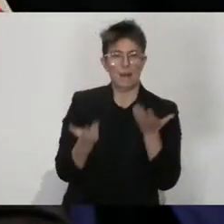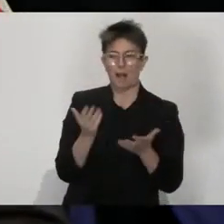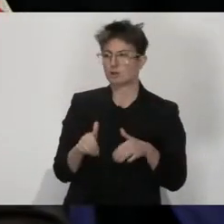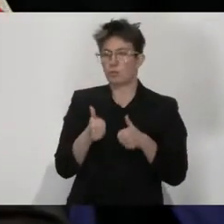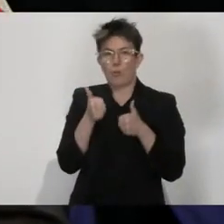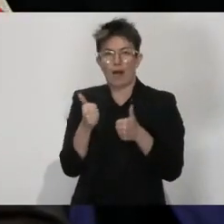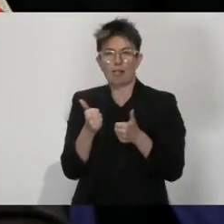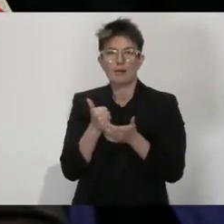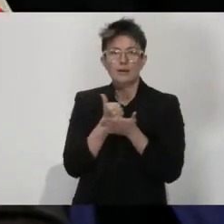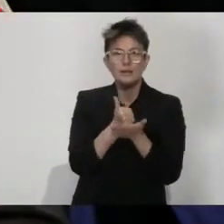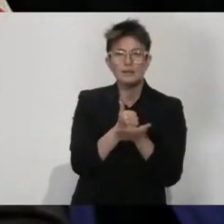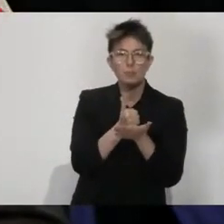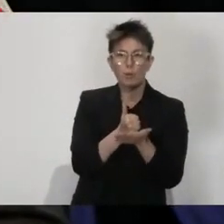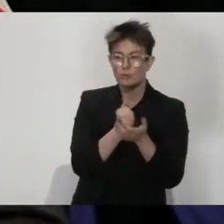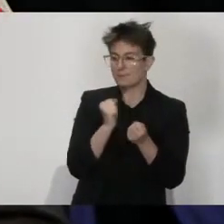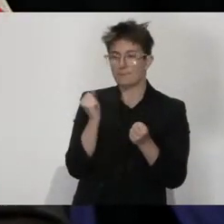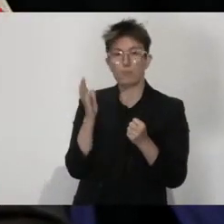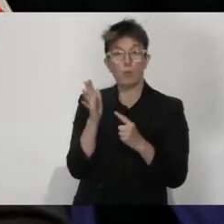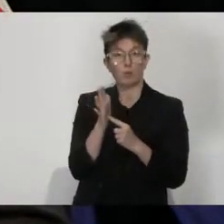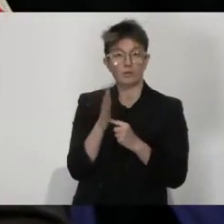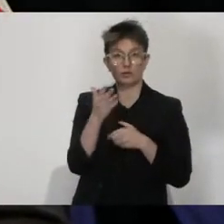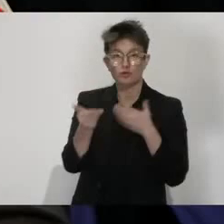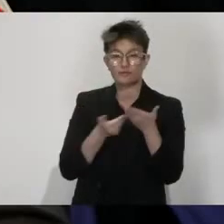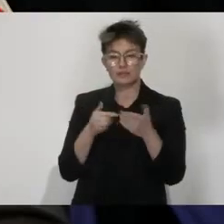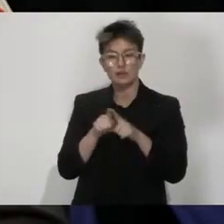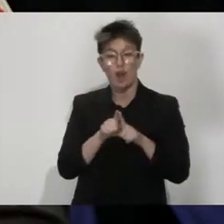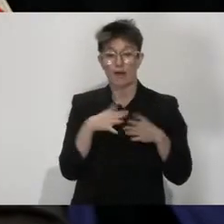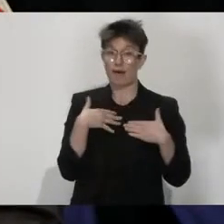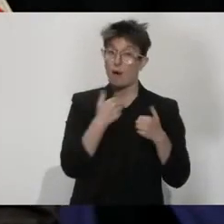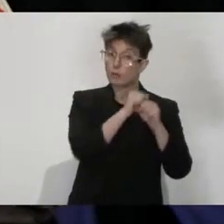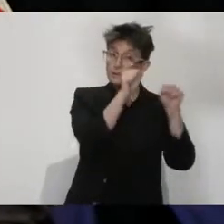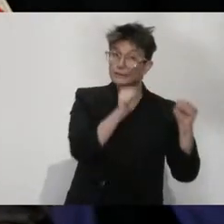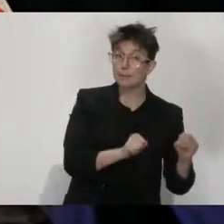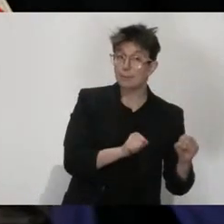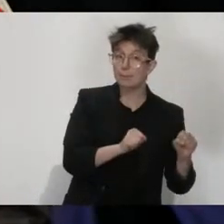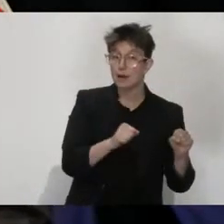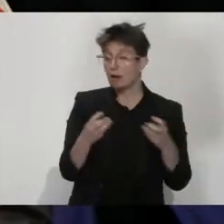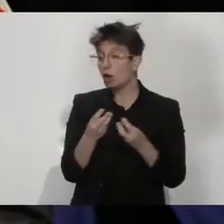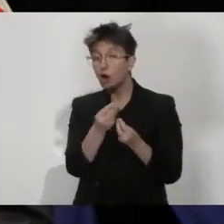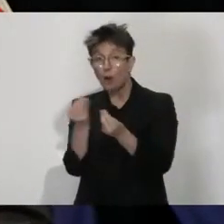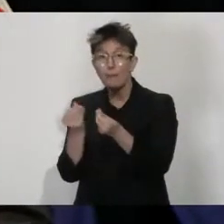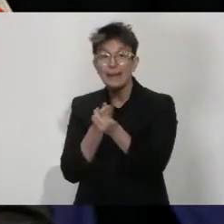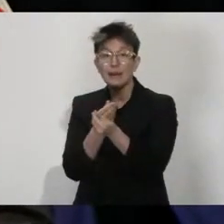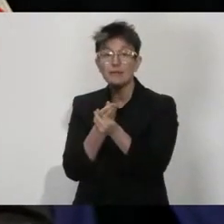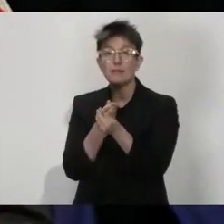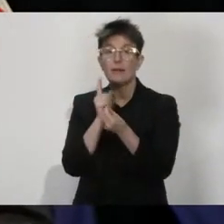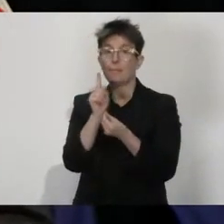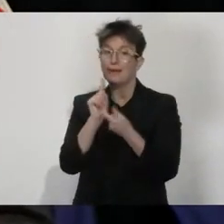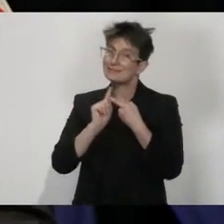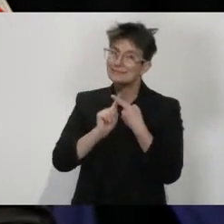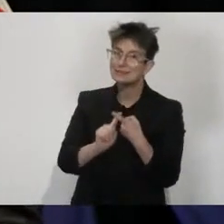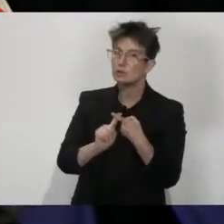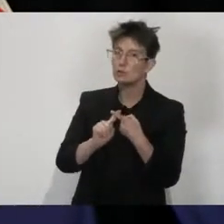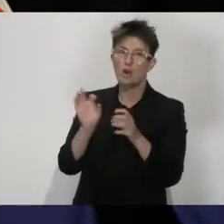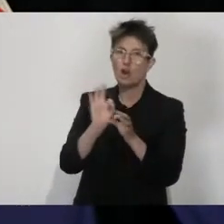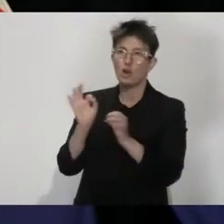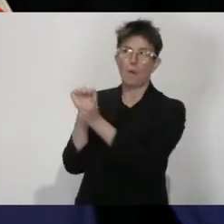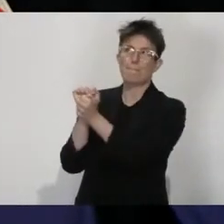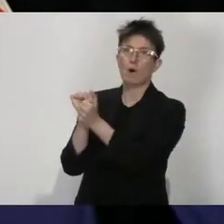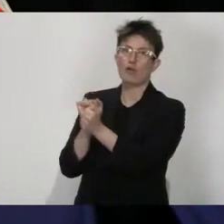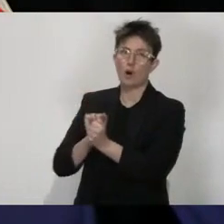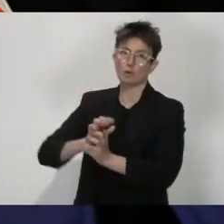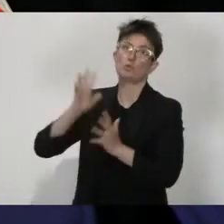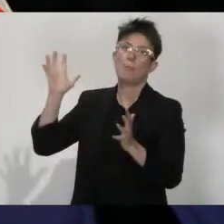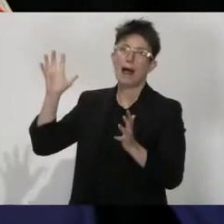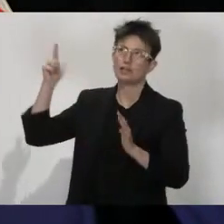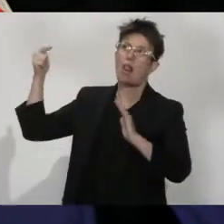supporting the important services like our health system and the economy while still keeping our debt under control. It's also why we said we